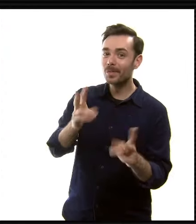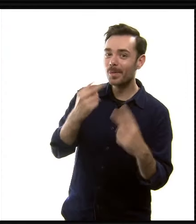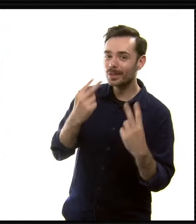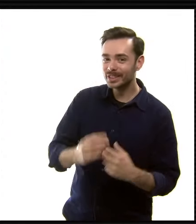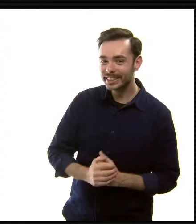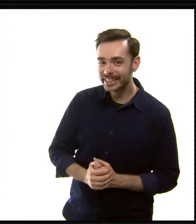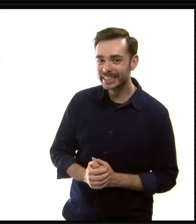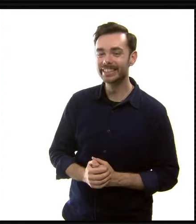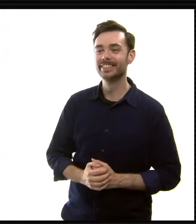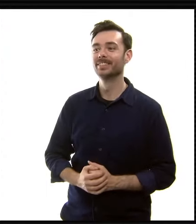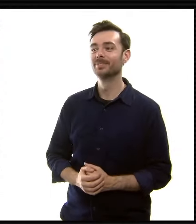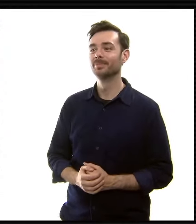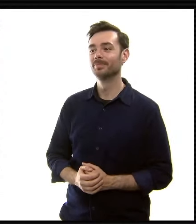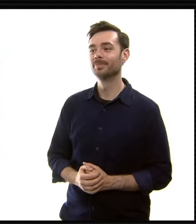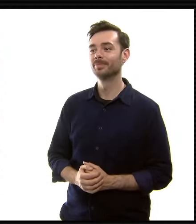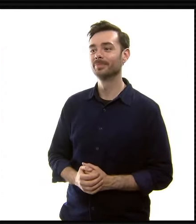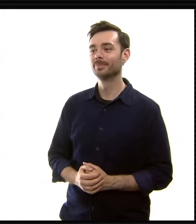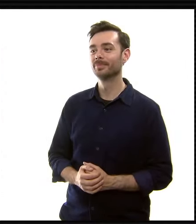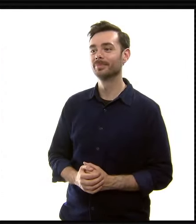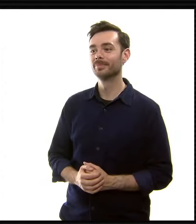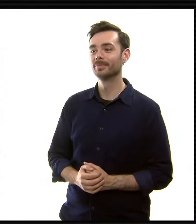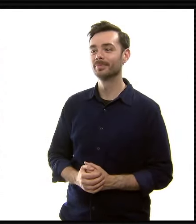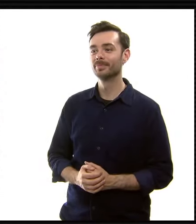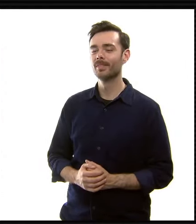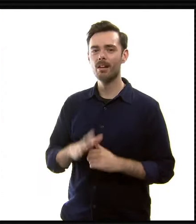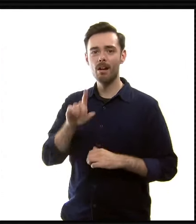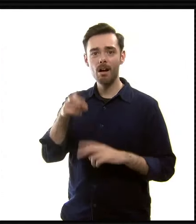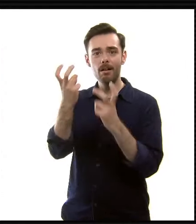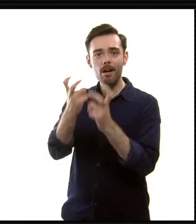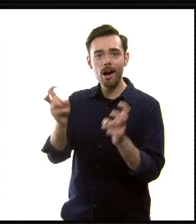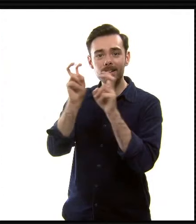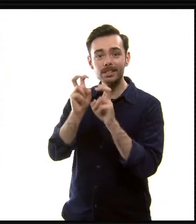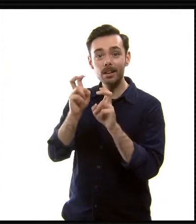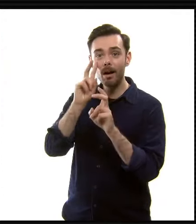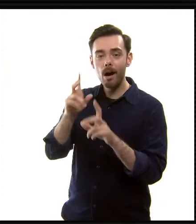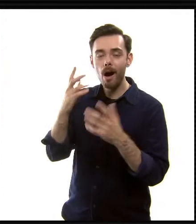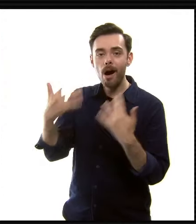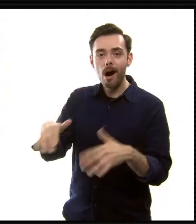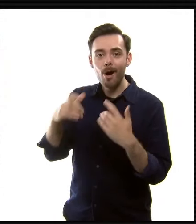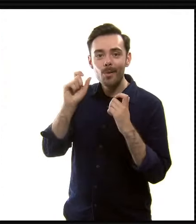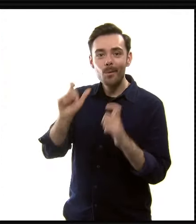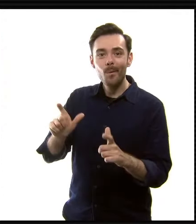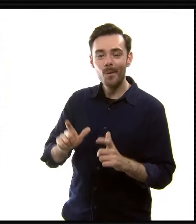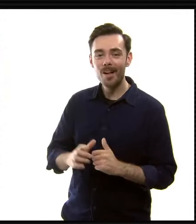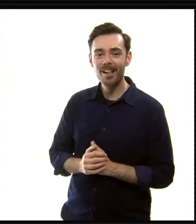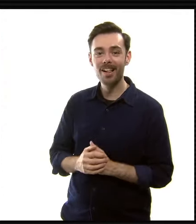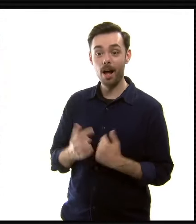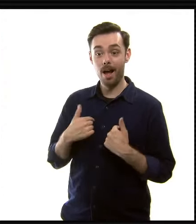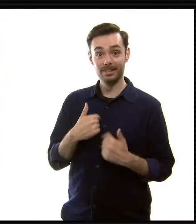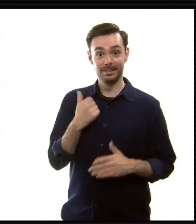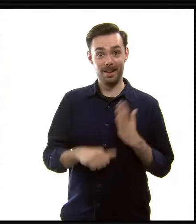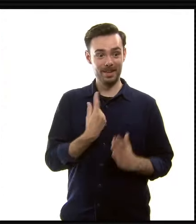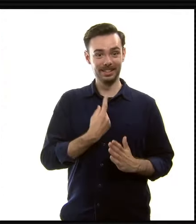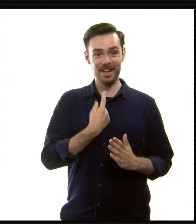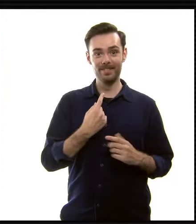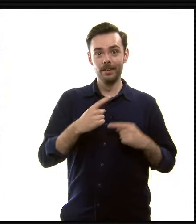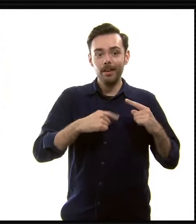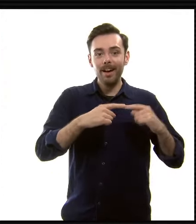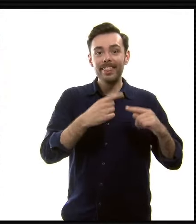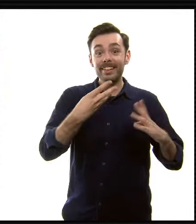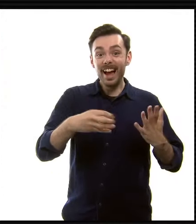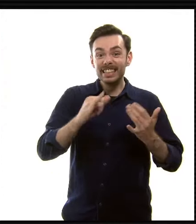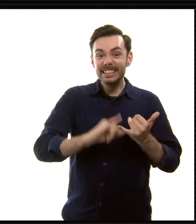love you. That castle looks so cool. Love the Lego castle. I started building them in the 90s. Can't wait to see more. That's from Robert